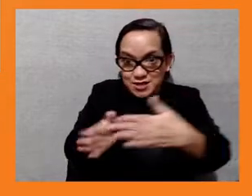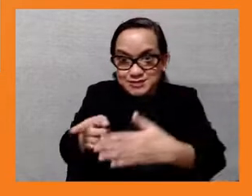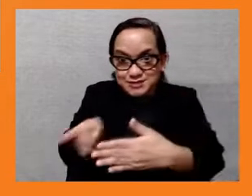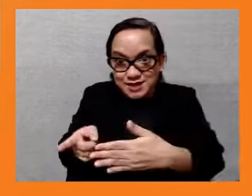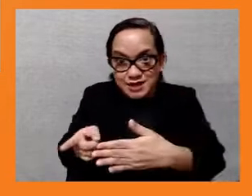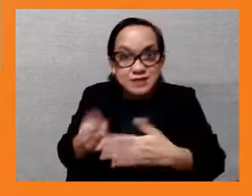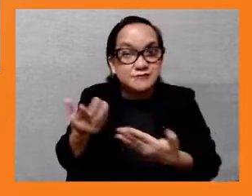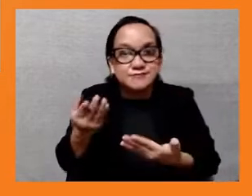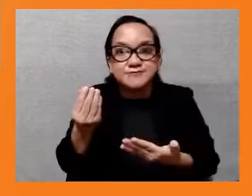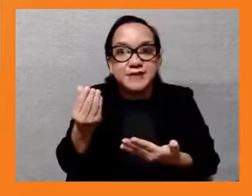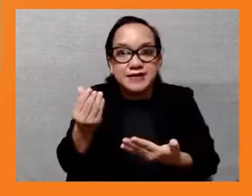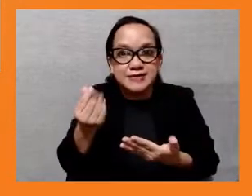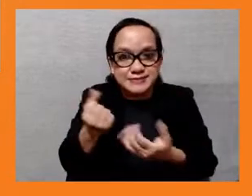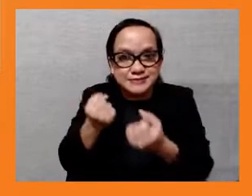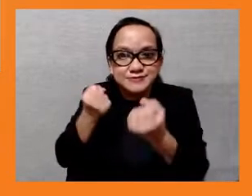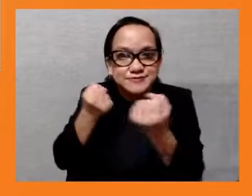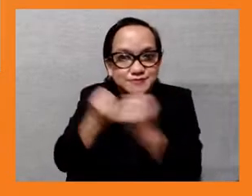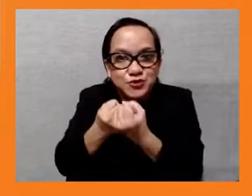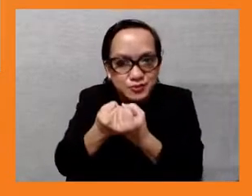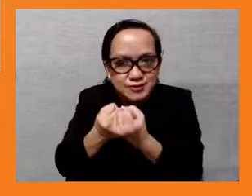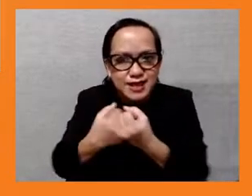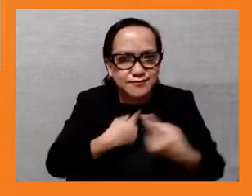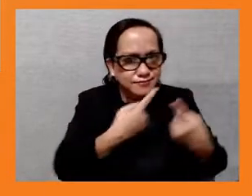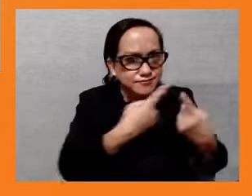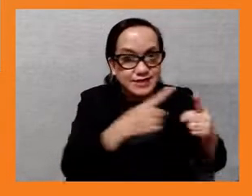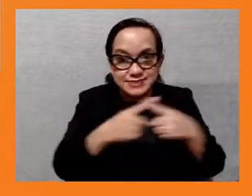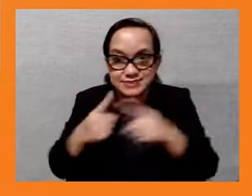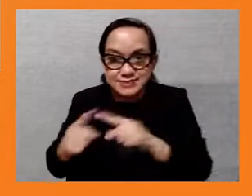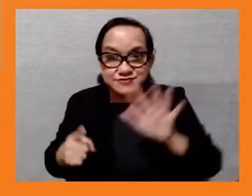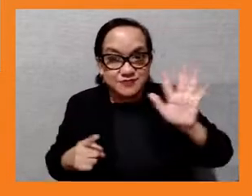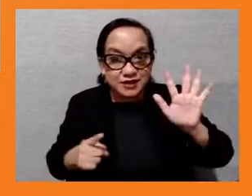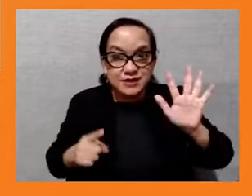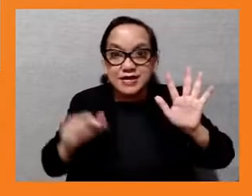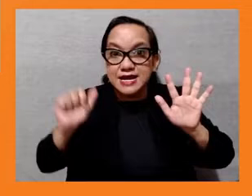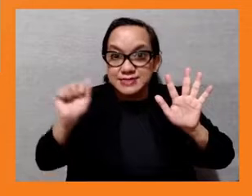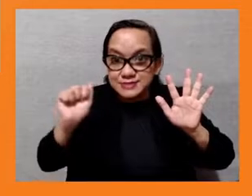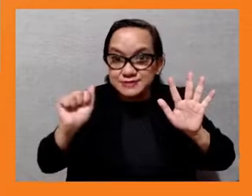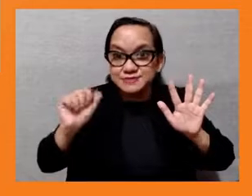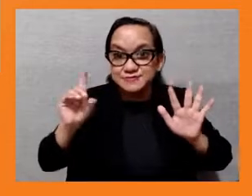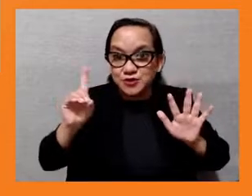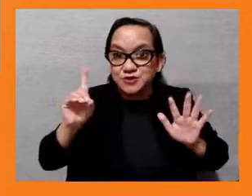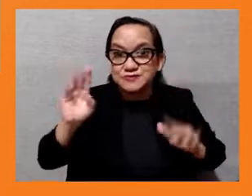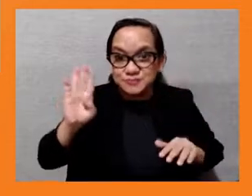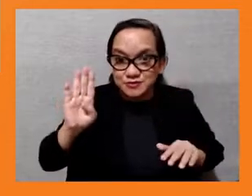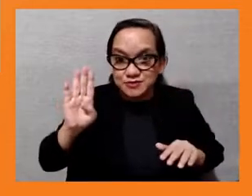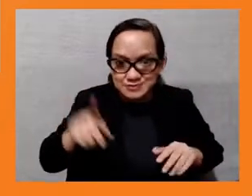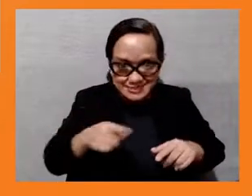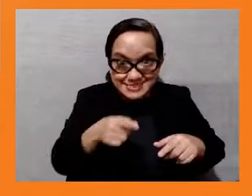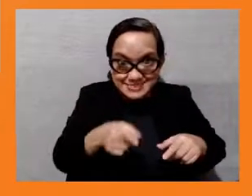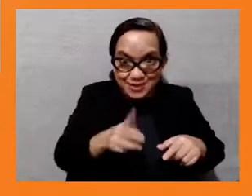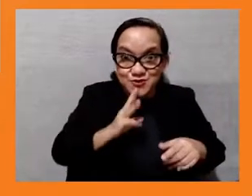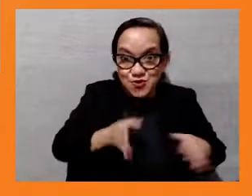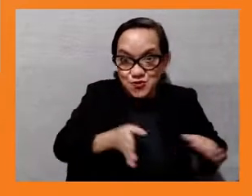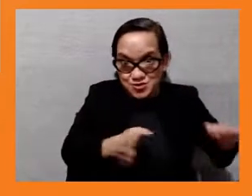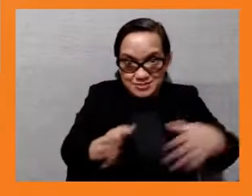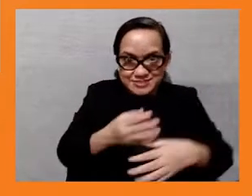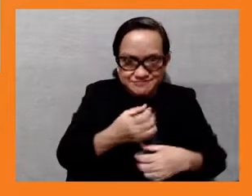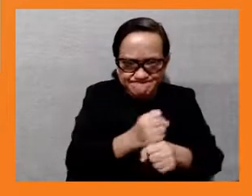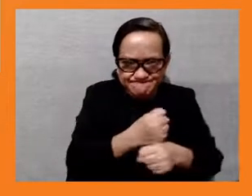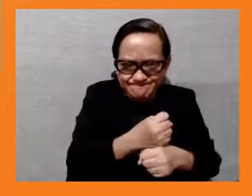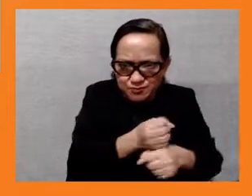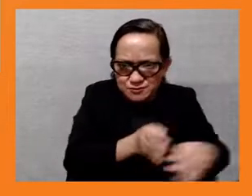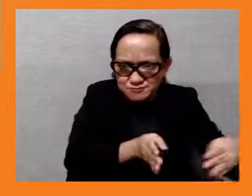will be negatively affected. This would have prevented the fisher folk from suffering the irreversible loss of their